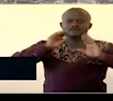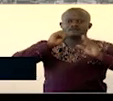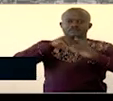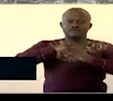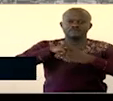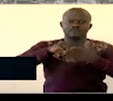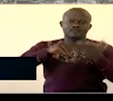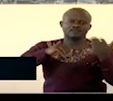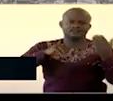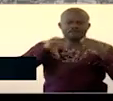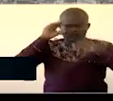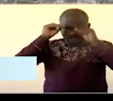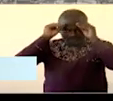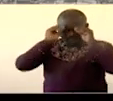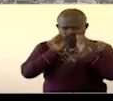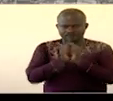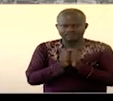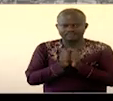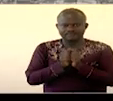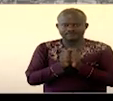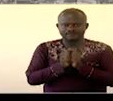in the lesson.